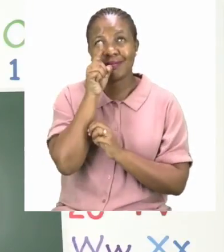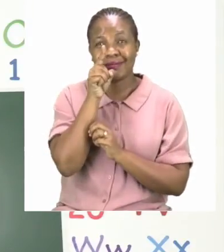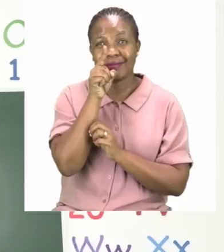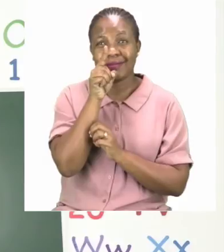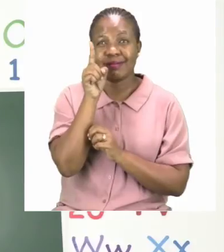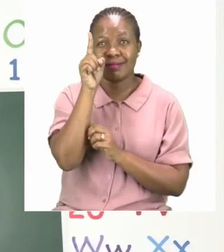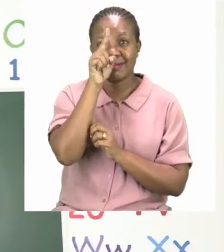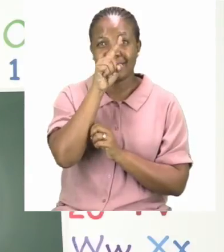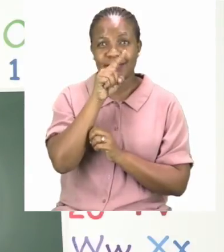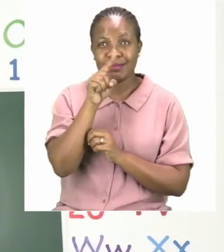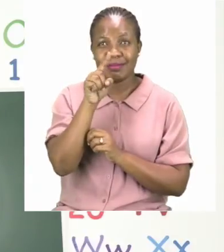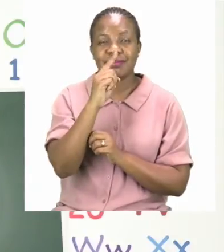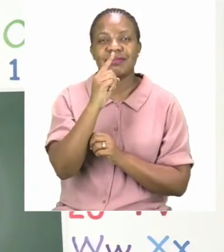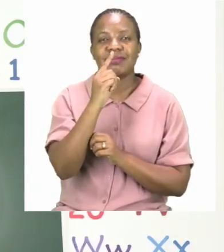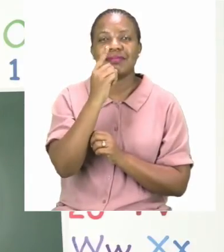2 sticks.